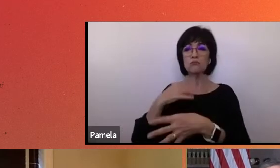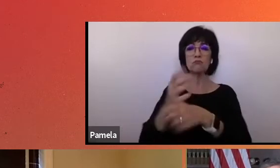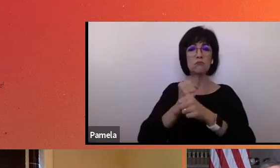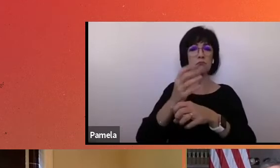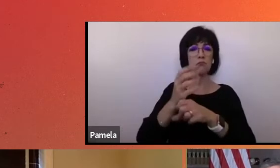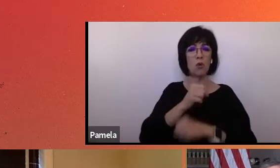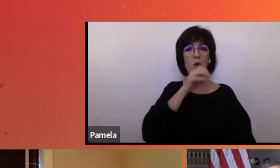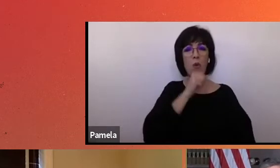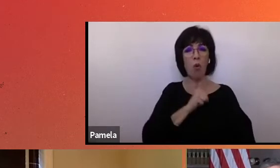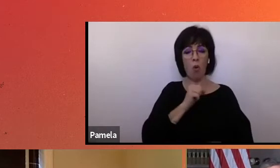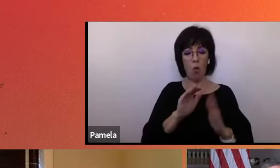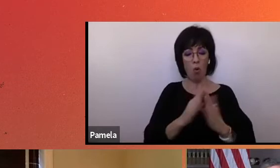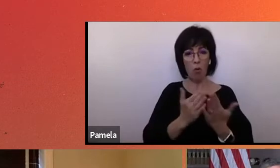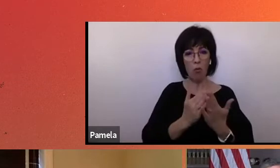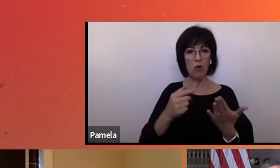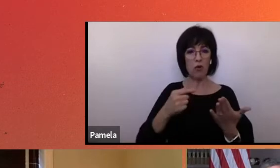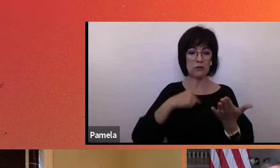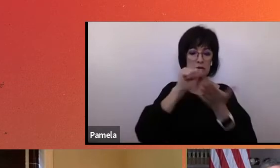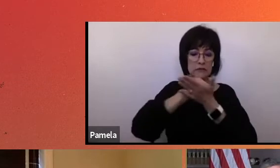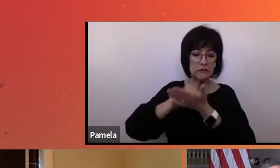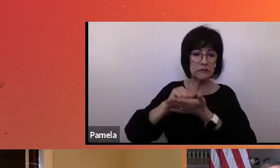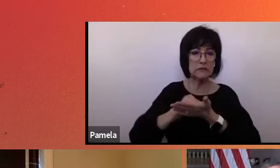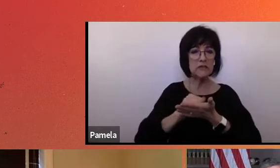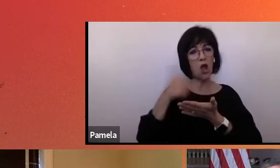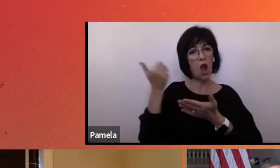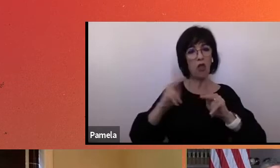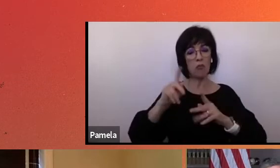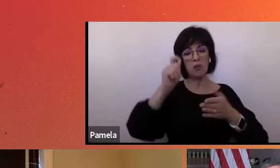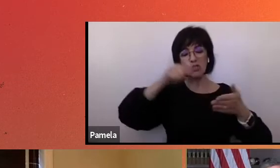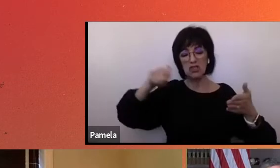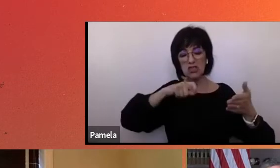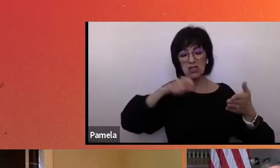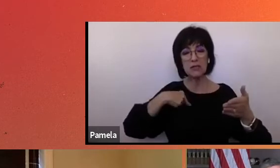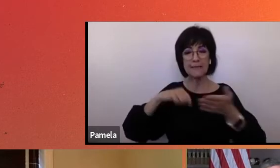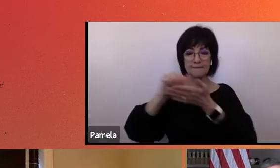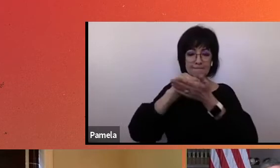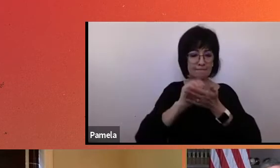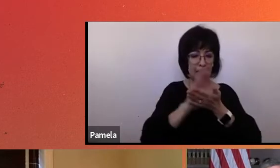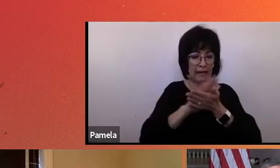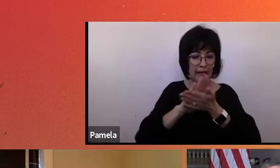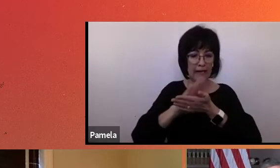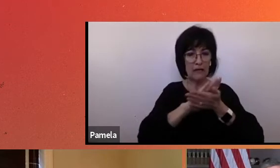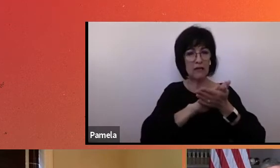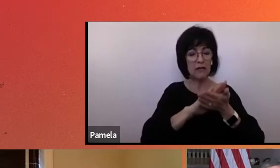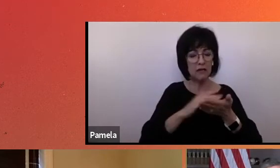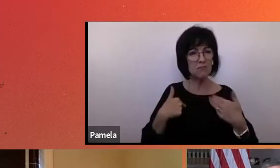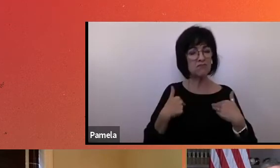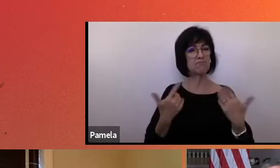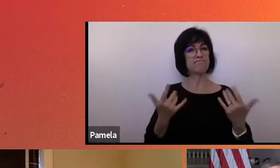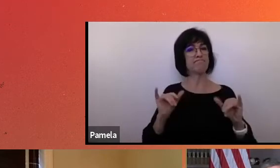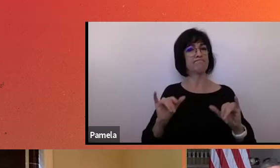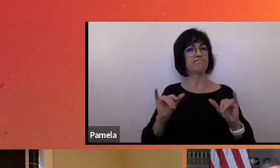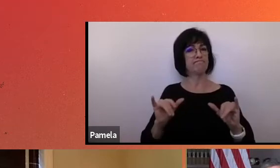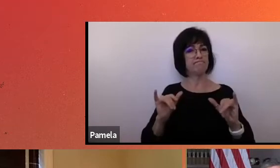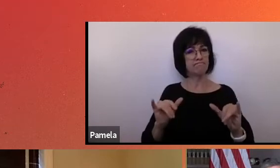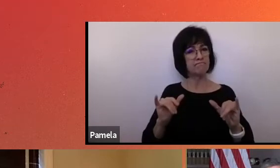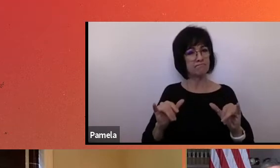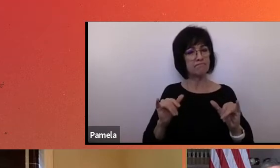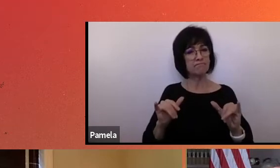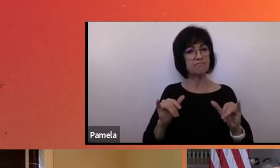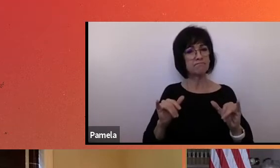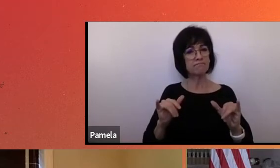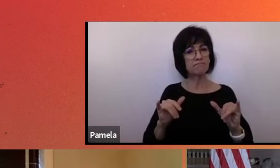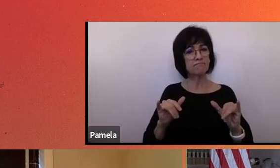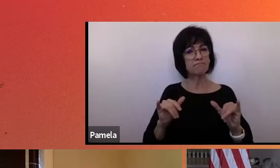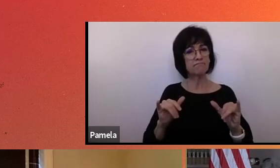clean those out and erase them in order to be able to use them. But that really, you know, we thought, and because everybody said our education